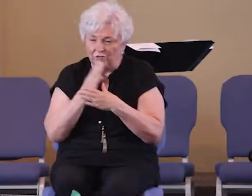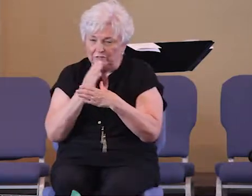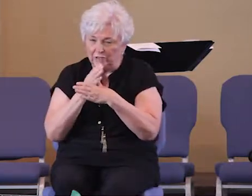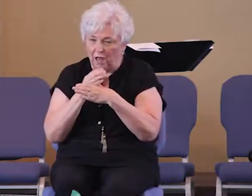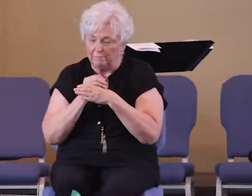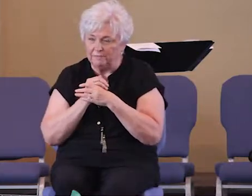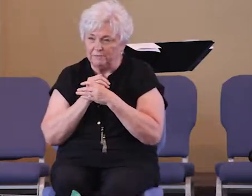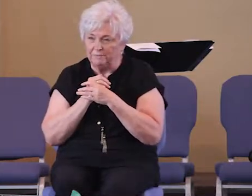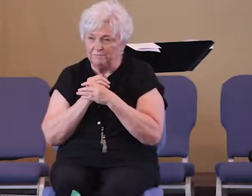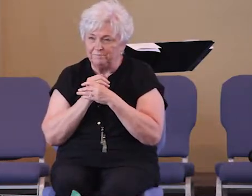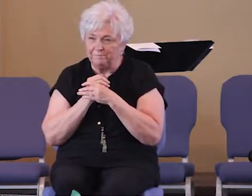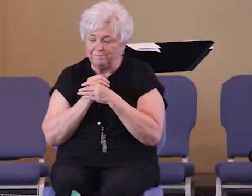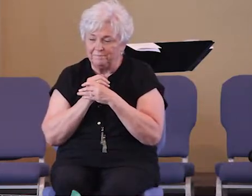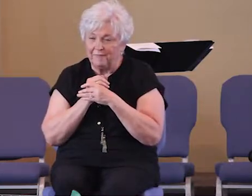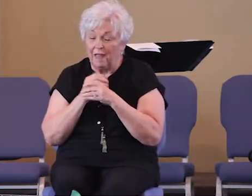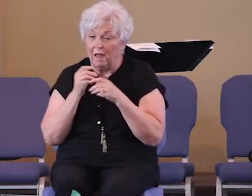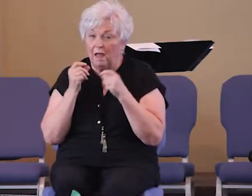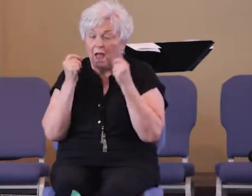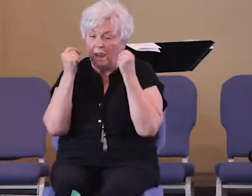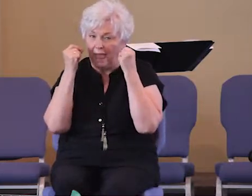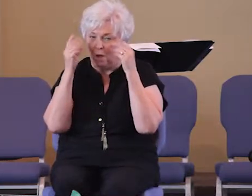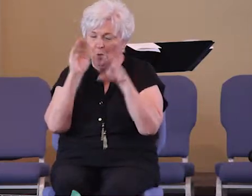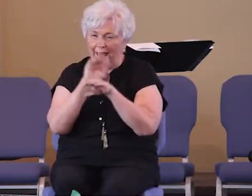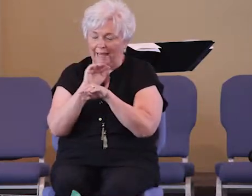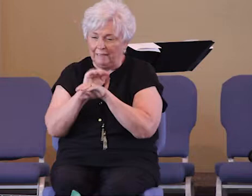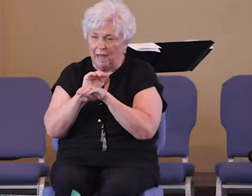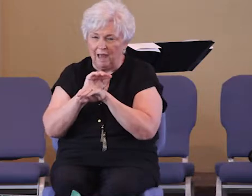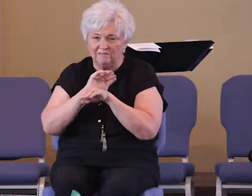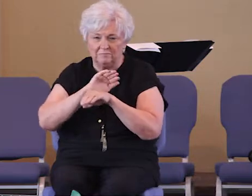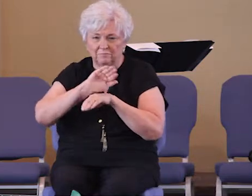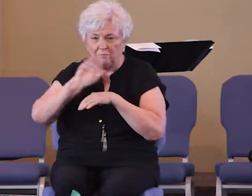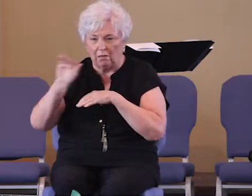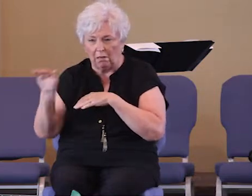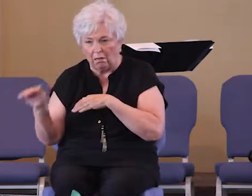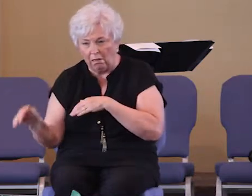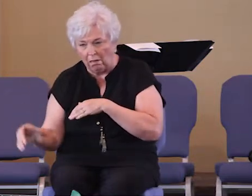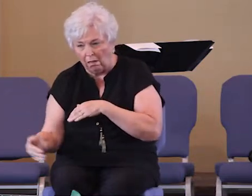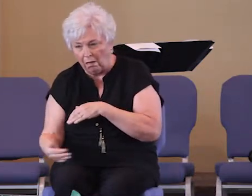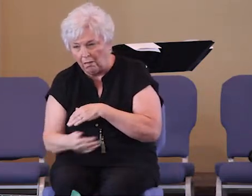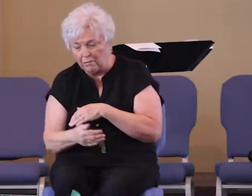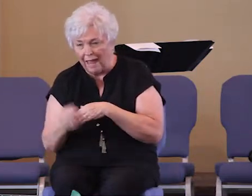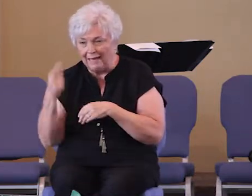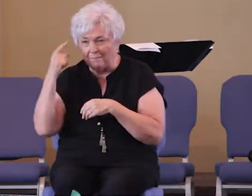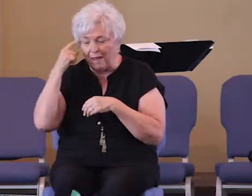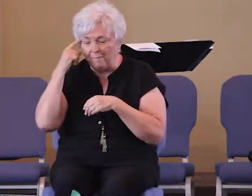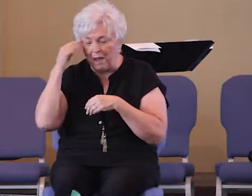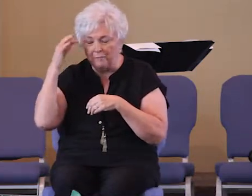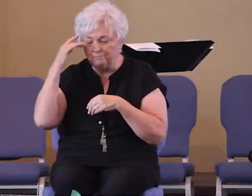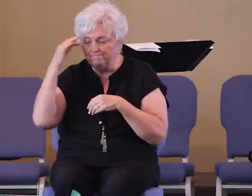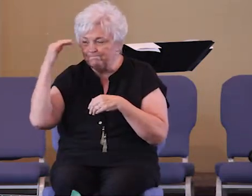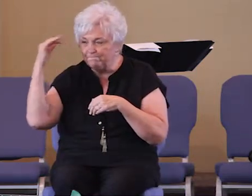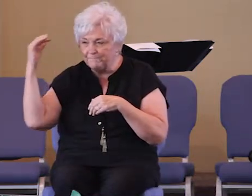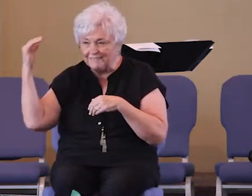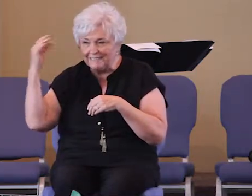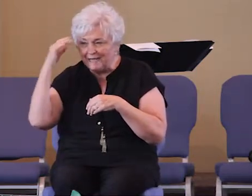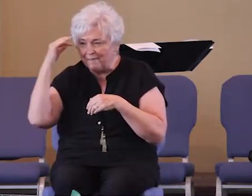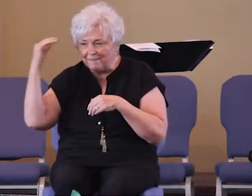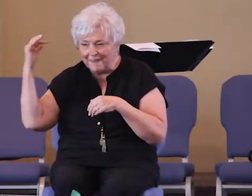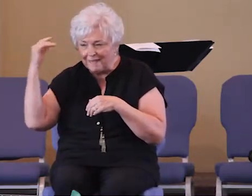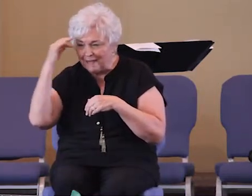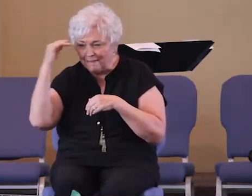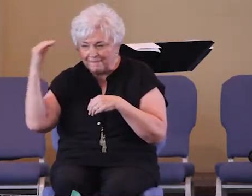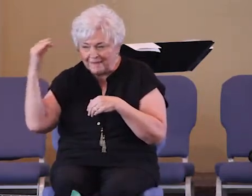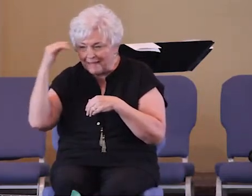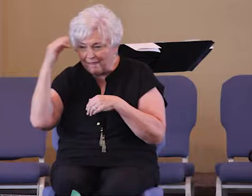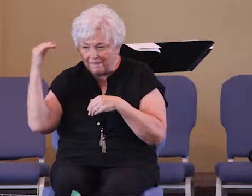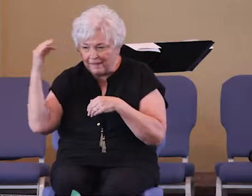I'll lay awake at night, sometimes all night, and my mind just races. My mind's always in